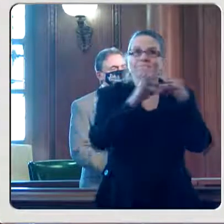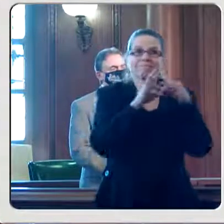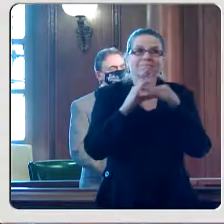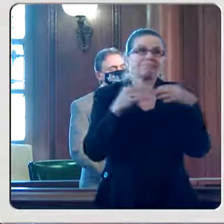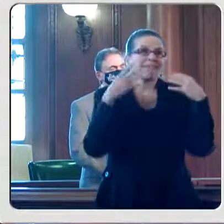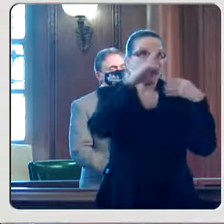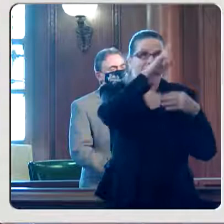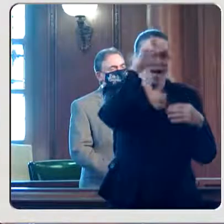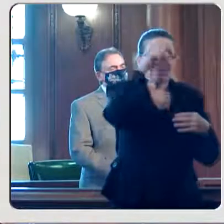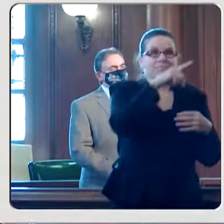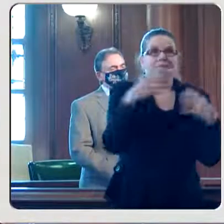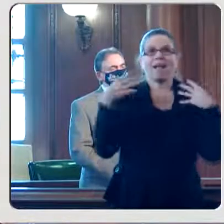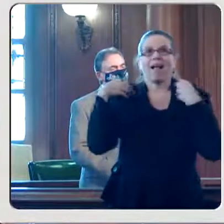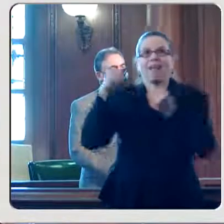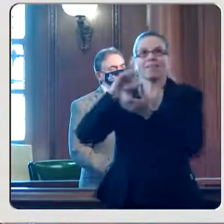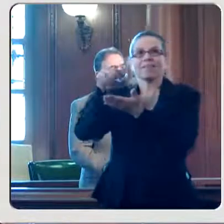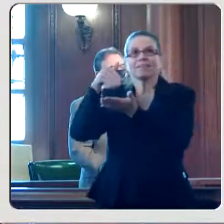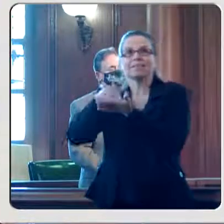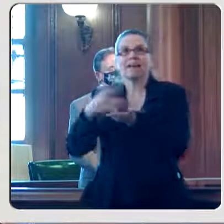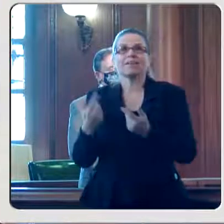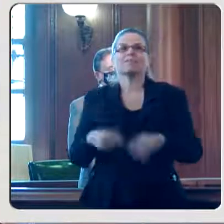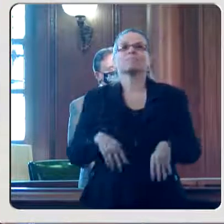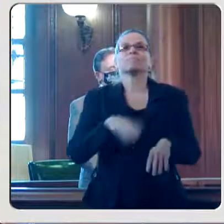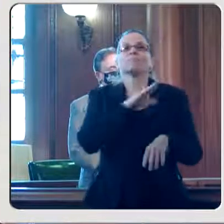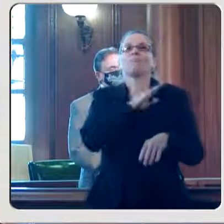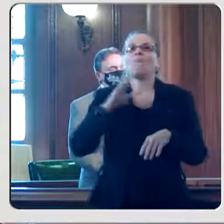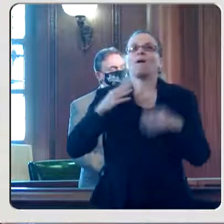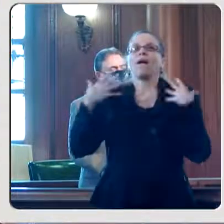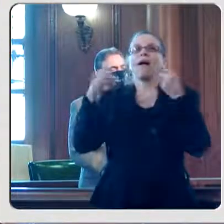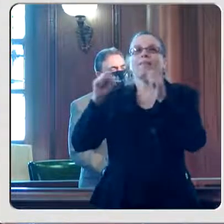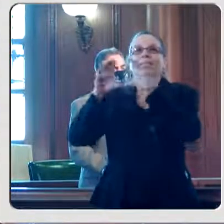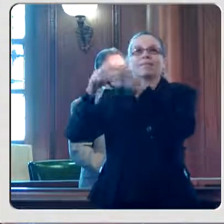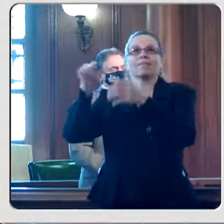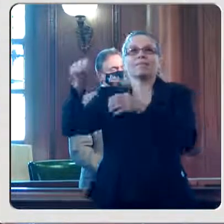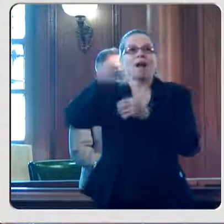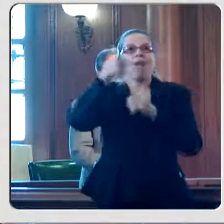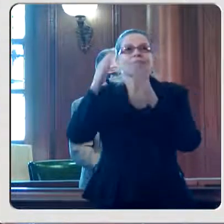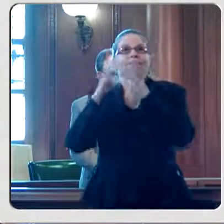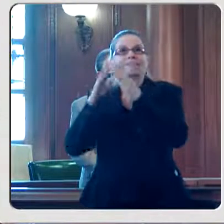the state, everyone, our health centers